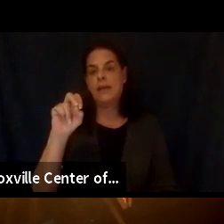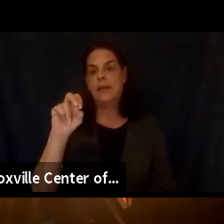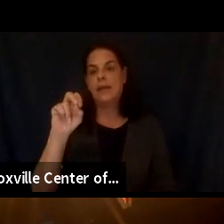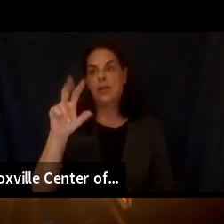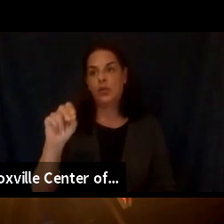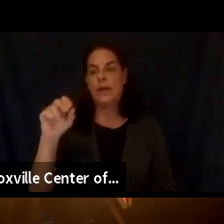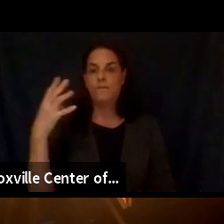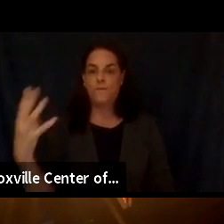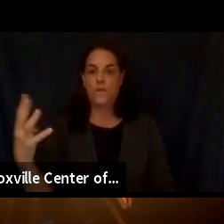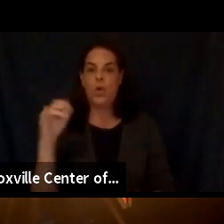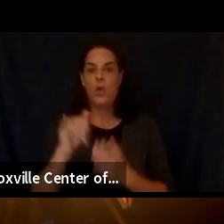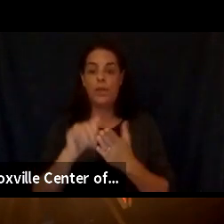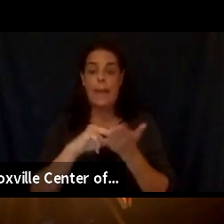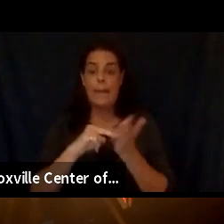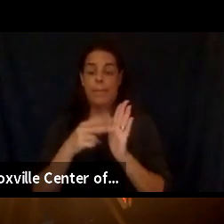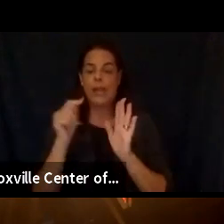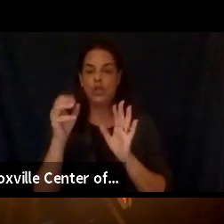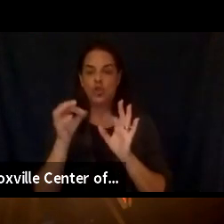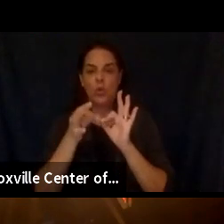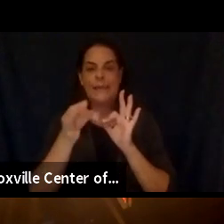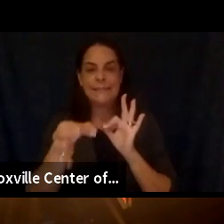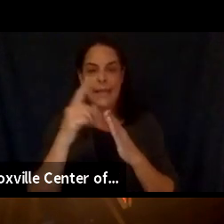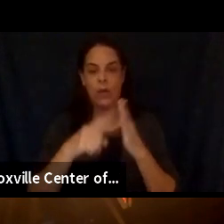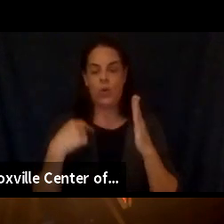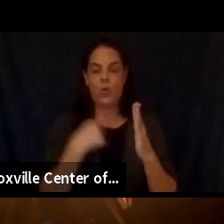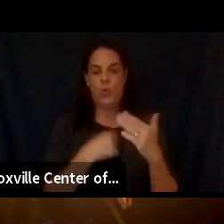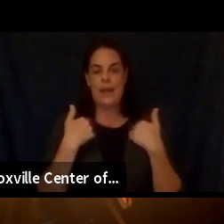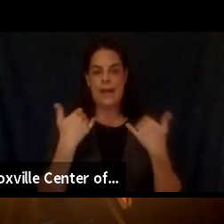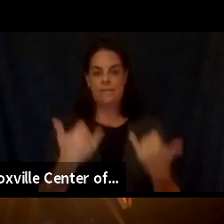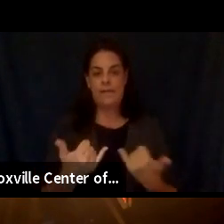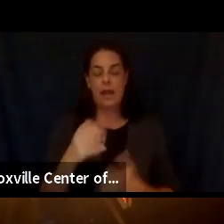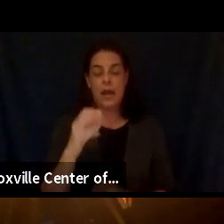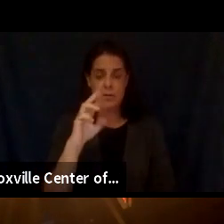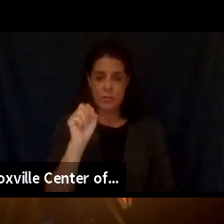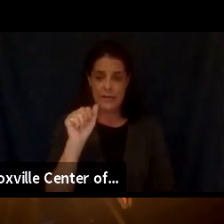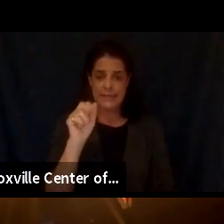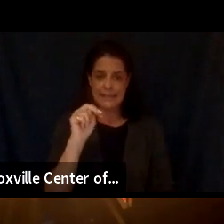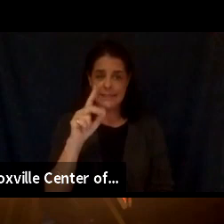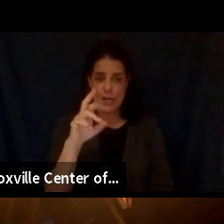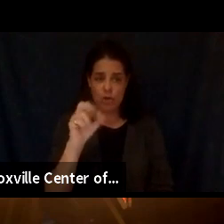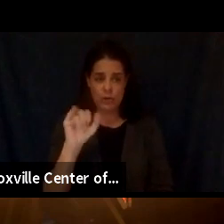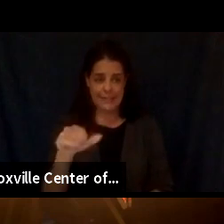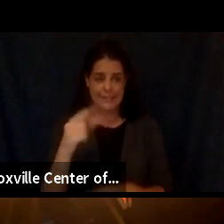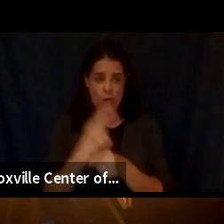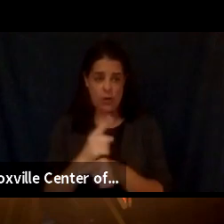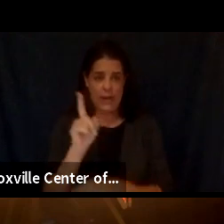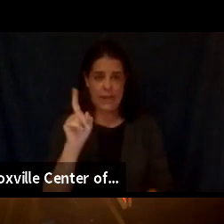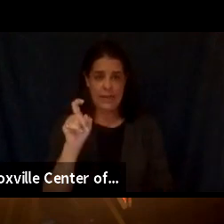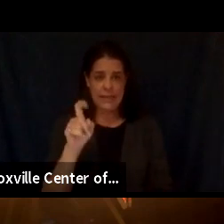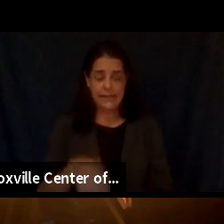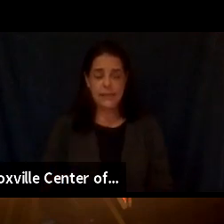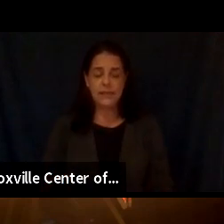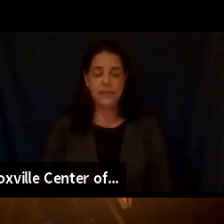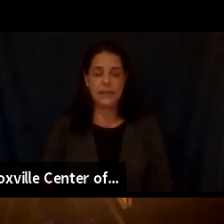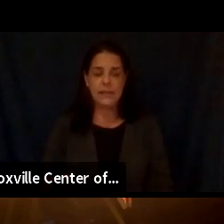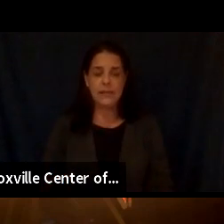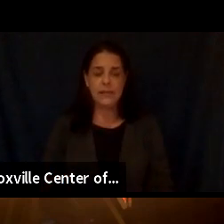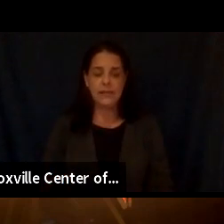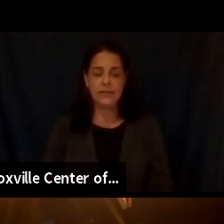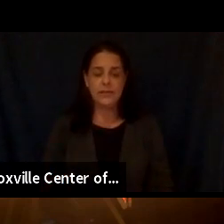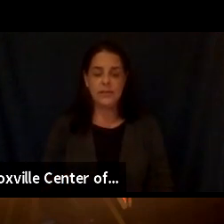to extend what we have. Mr. Sanders, am I doing that correctly?